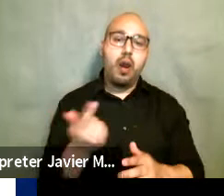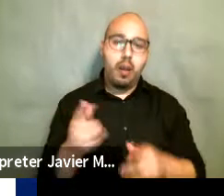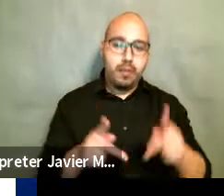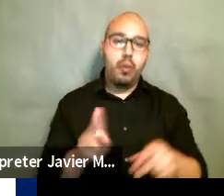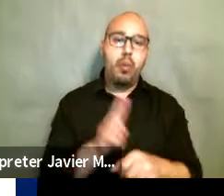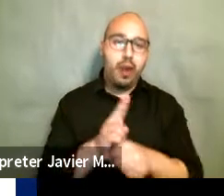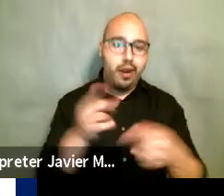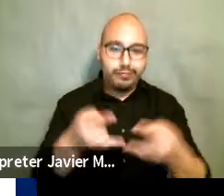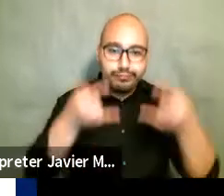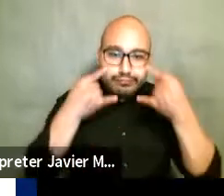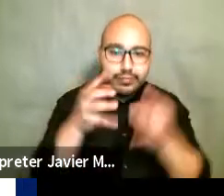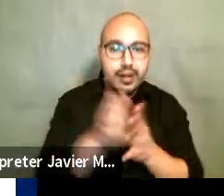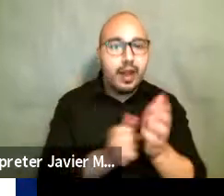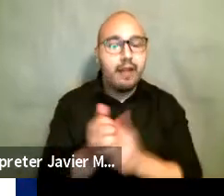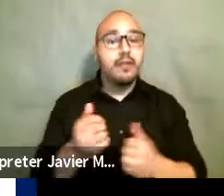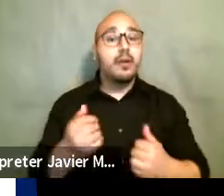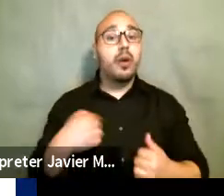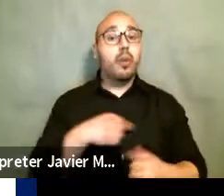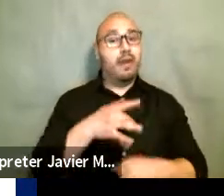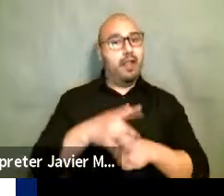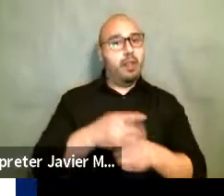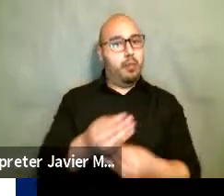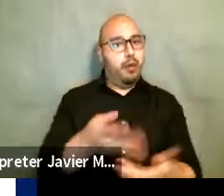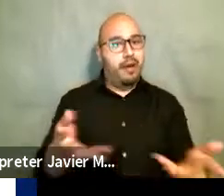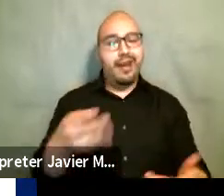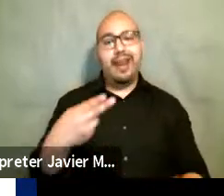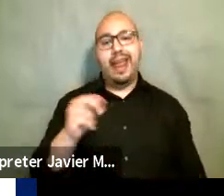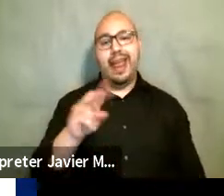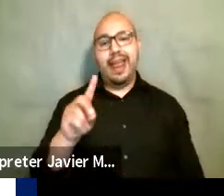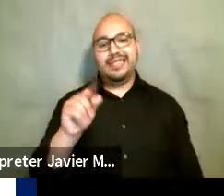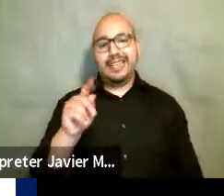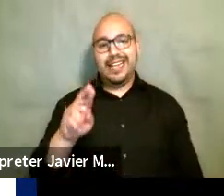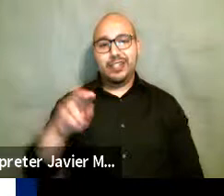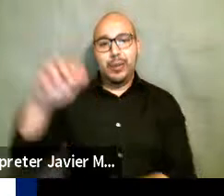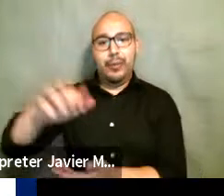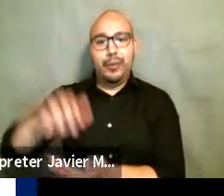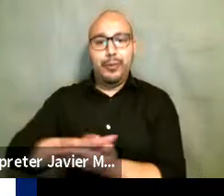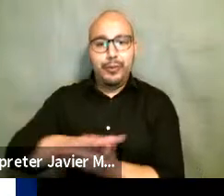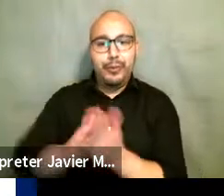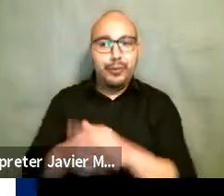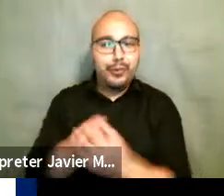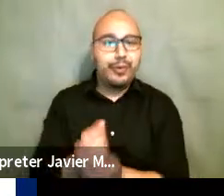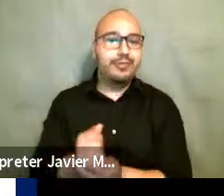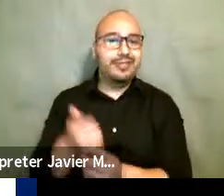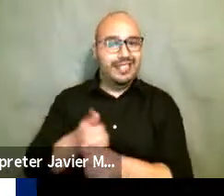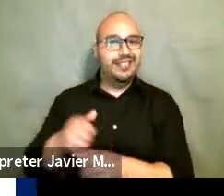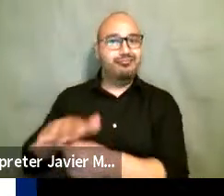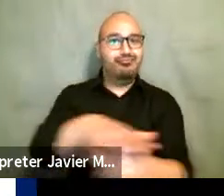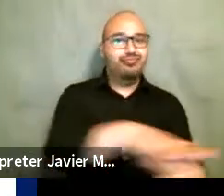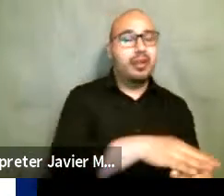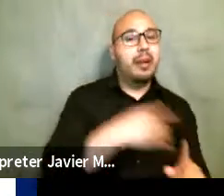gloves. There's hand sanitizers at every station. We do daily temperature checks and COVID-19 screenings, as